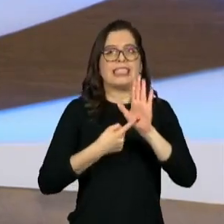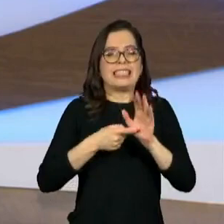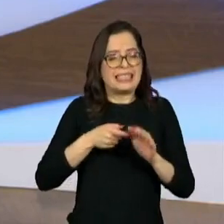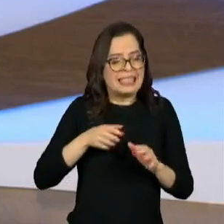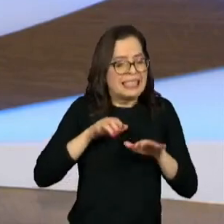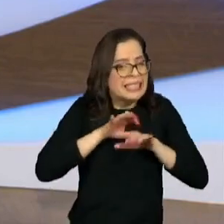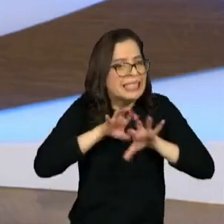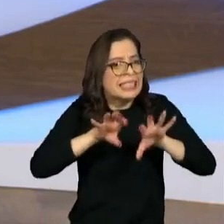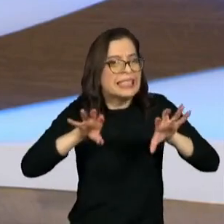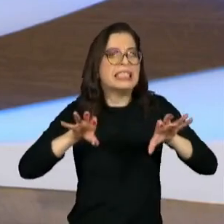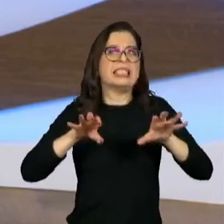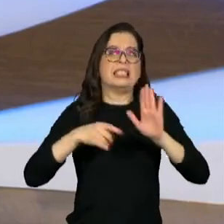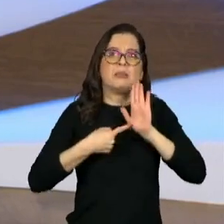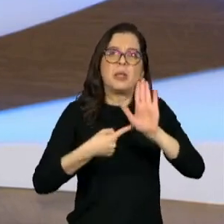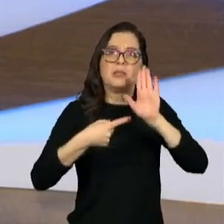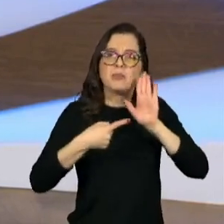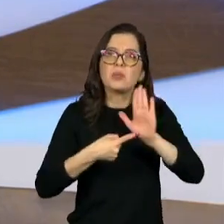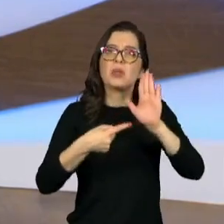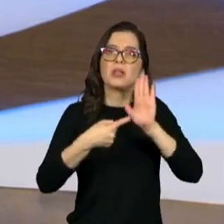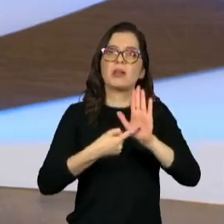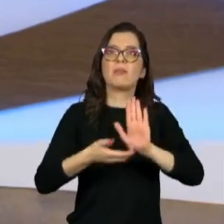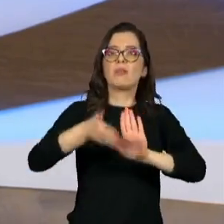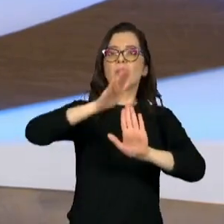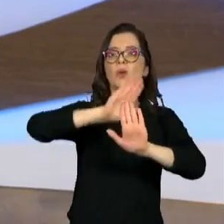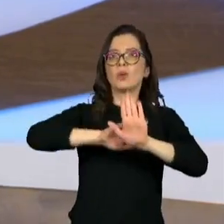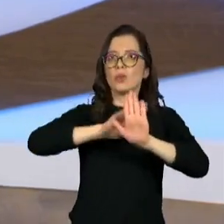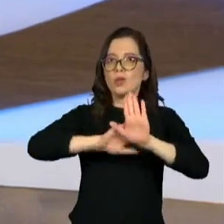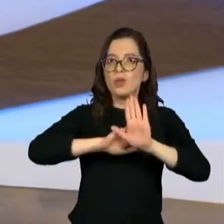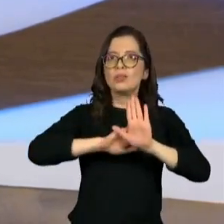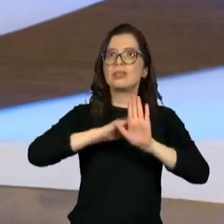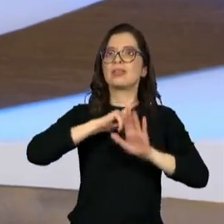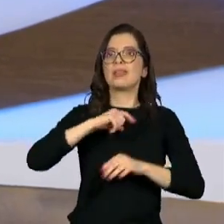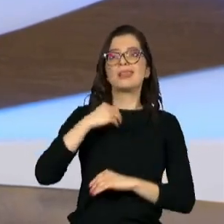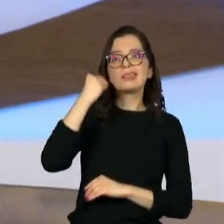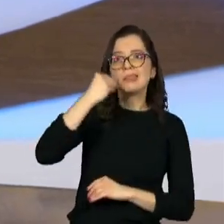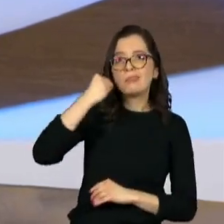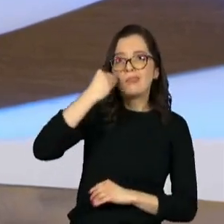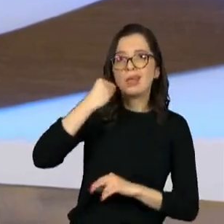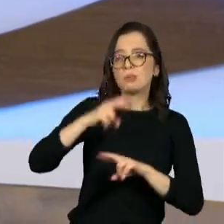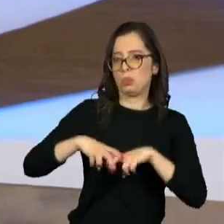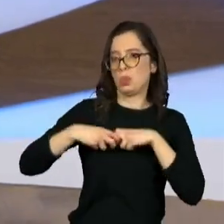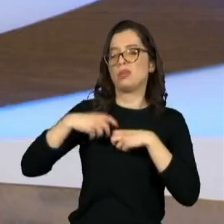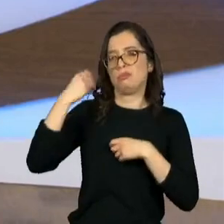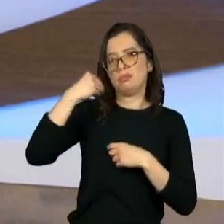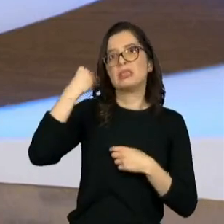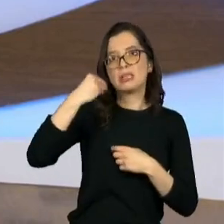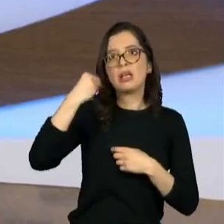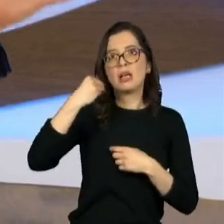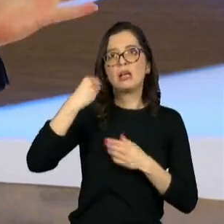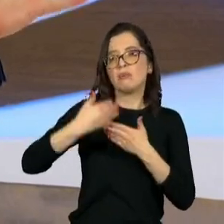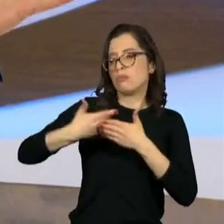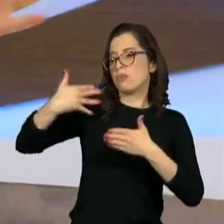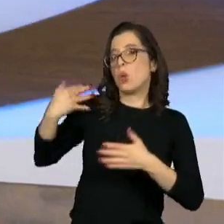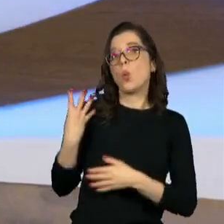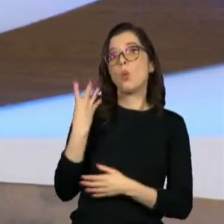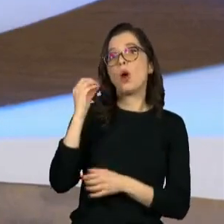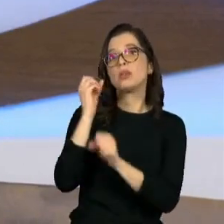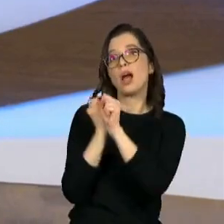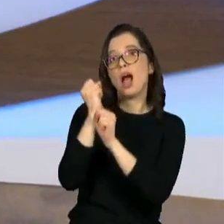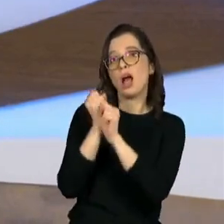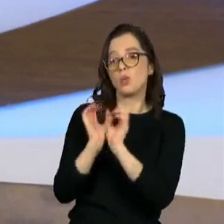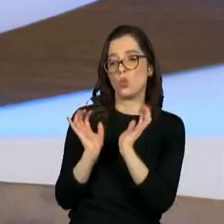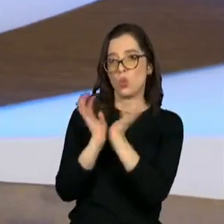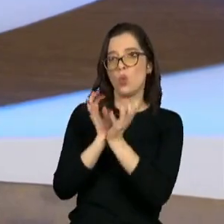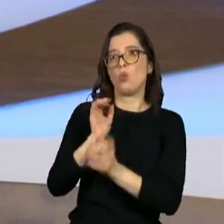become politicized, had become seen as ideology because of the experience during the 4 decades